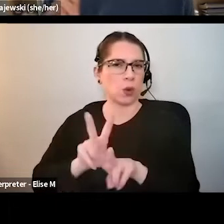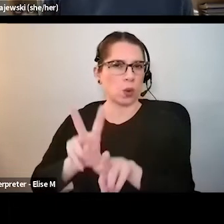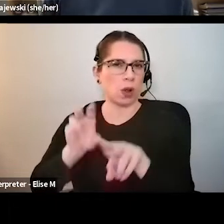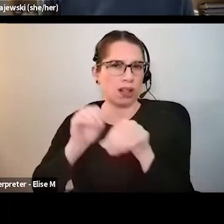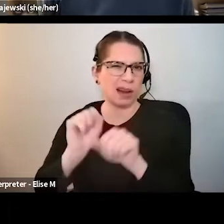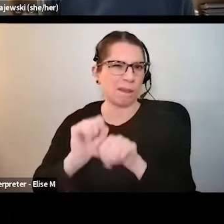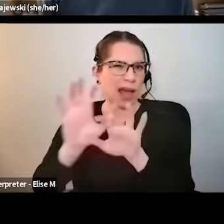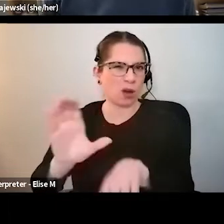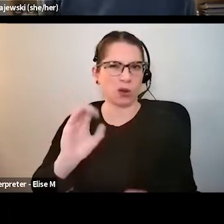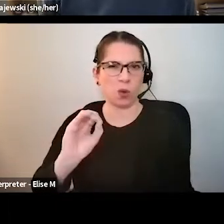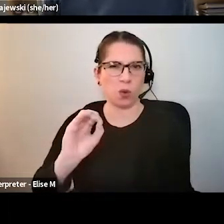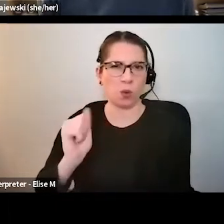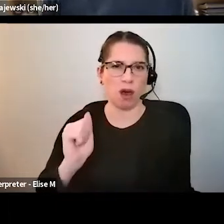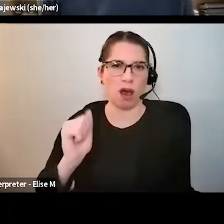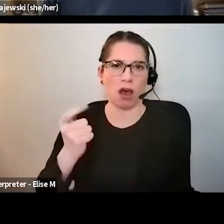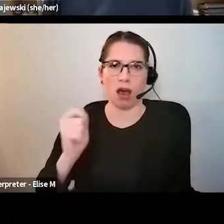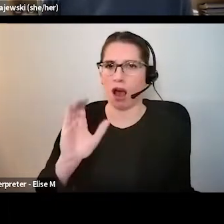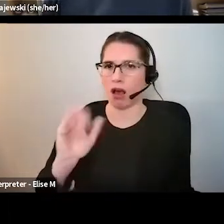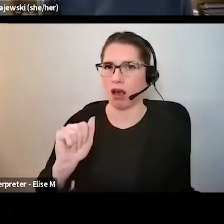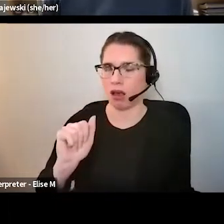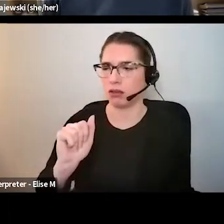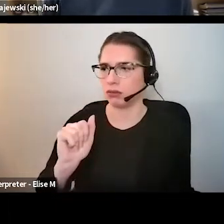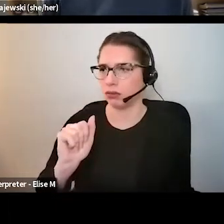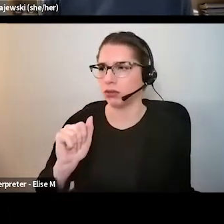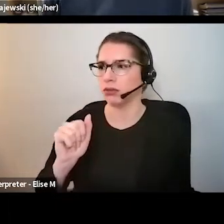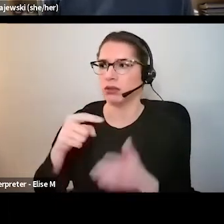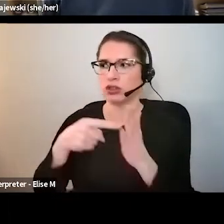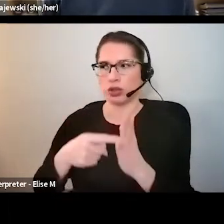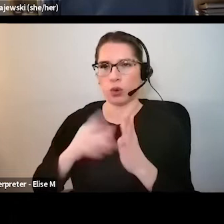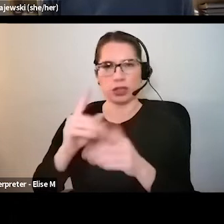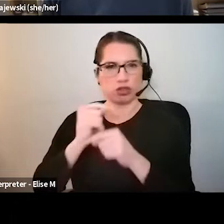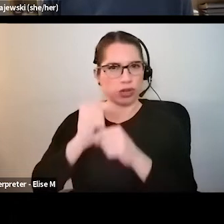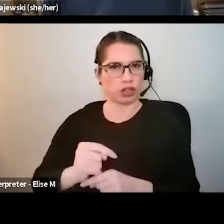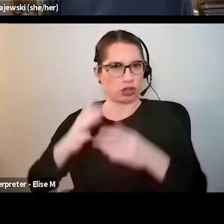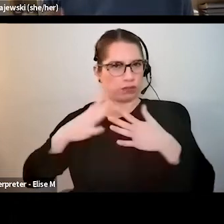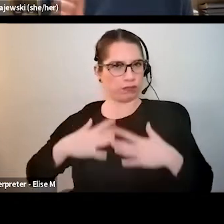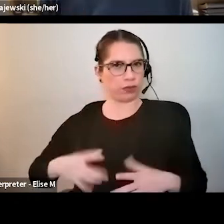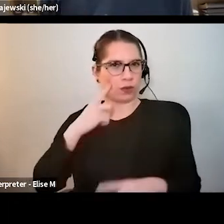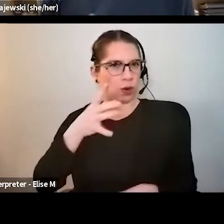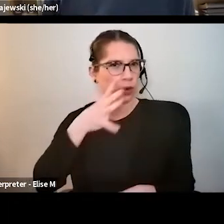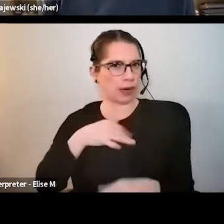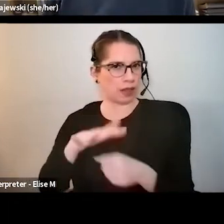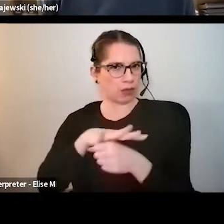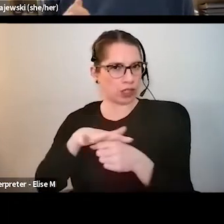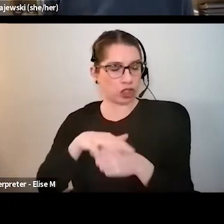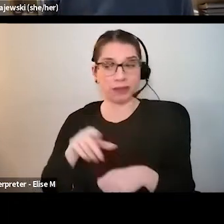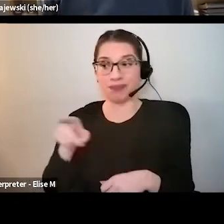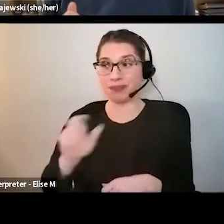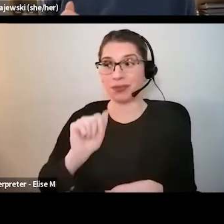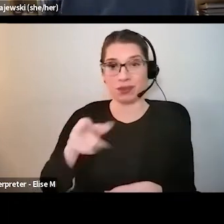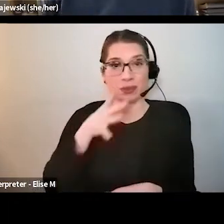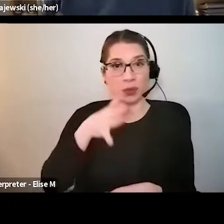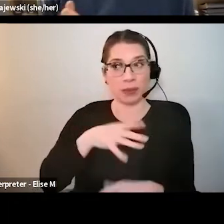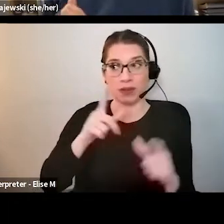accentuates the traditional attire worn by women of the region. Now, Alvarez Bravo took great care to treat her subjects